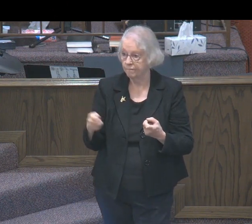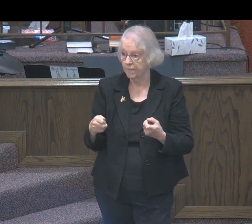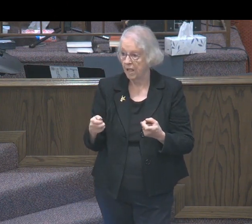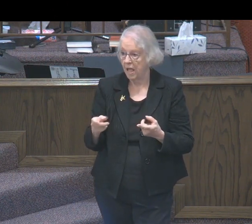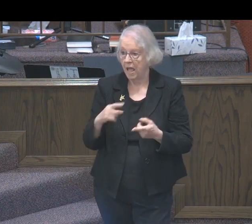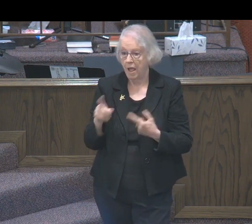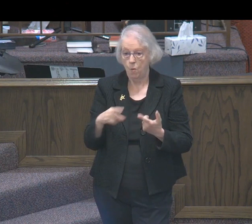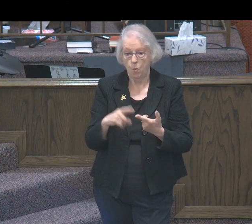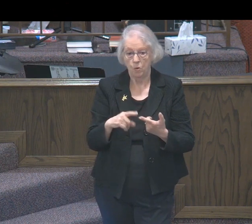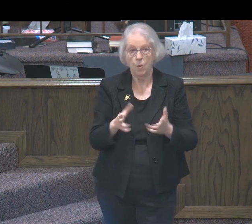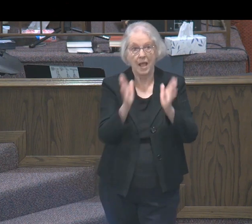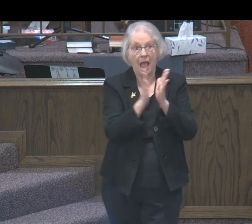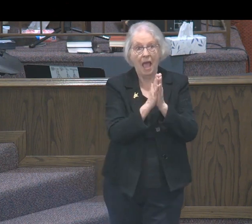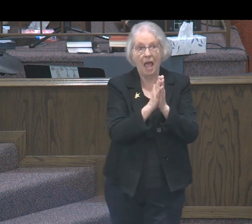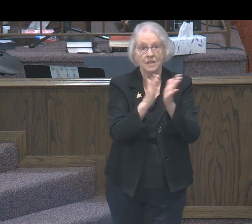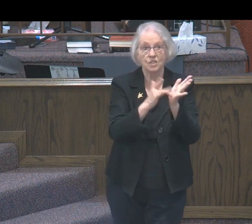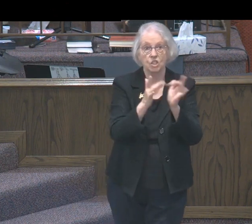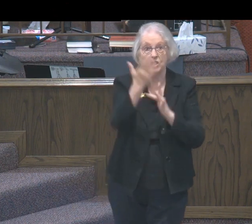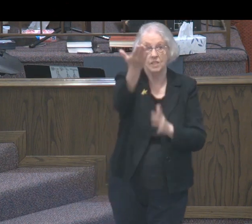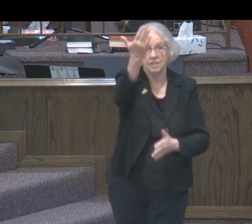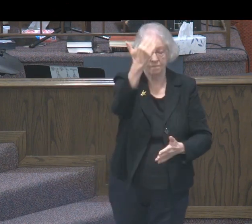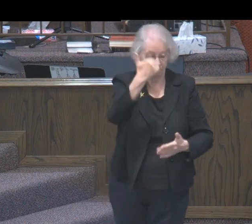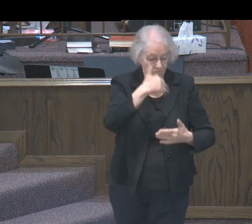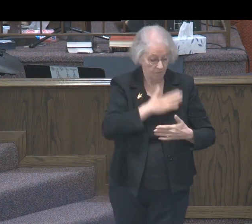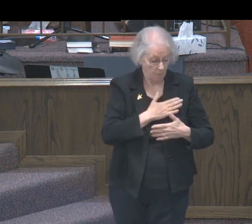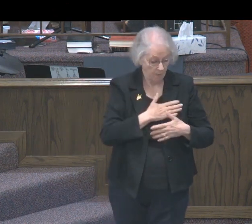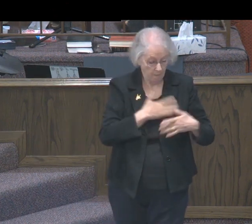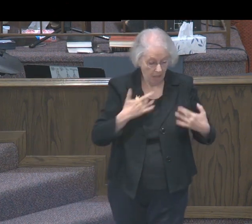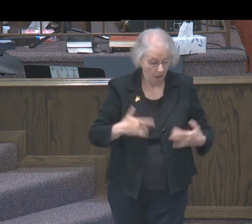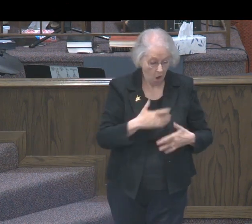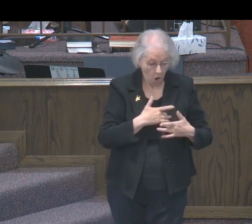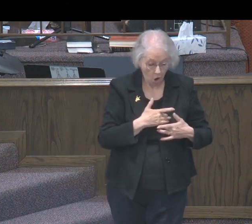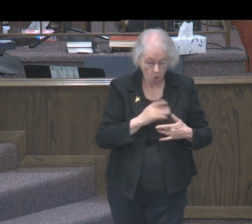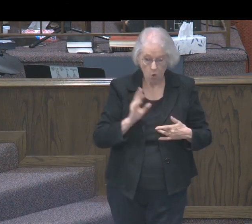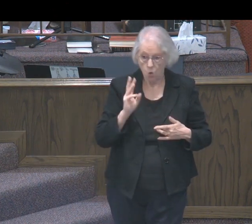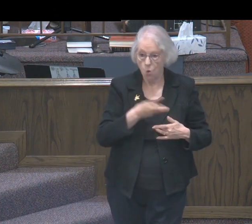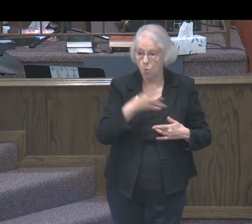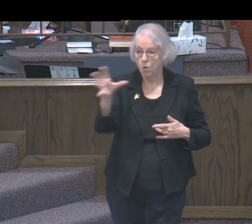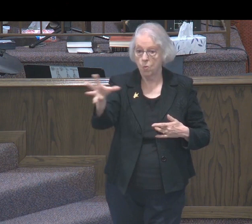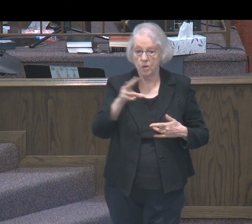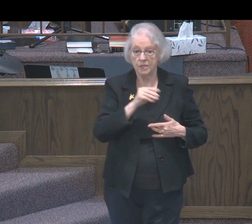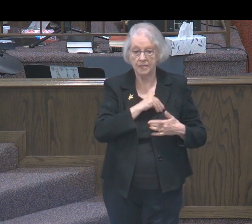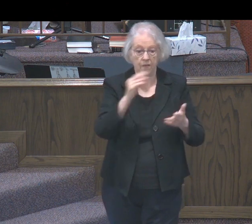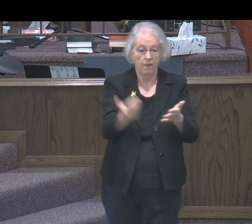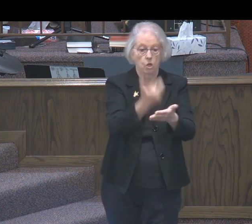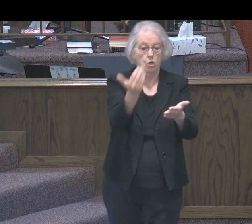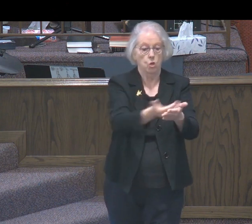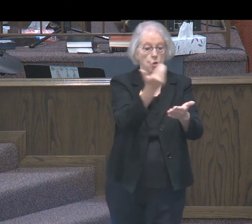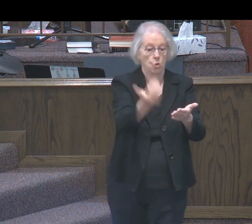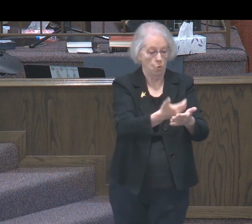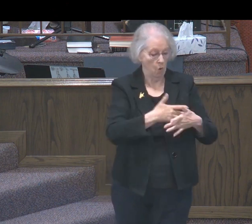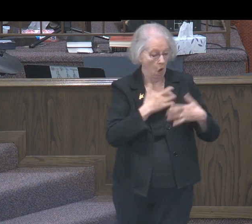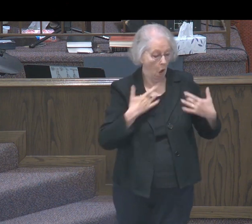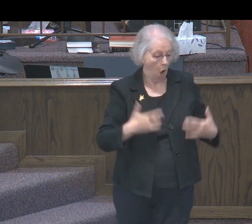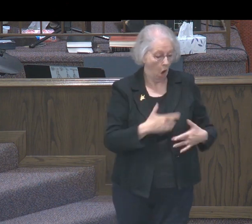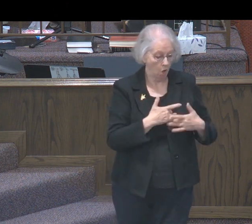receive a new heart. What the prophet Ezekiel said, I will take out your heart of stone and I will put in a